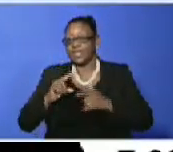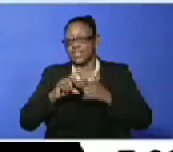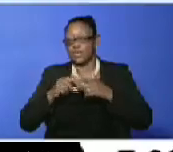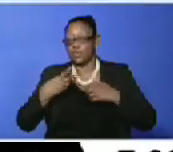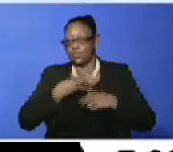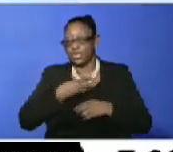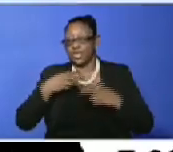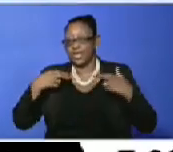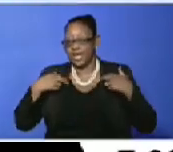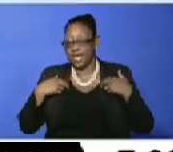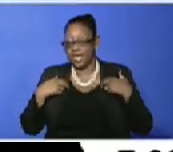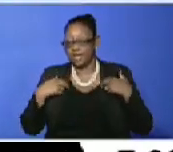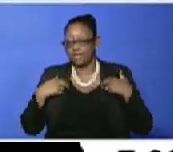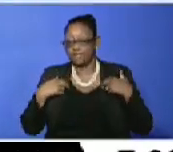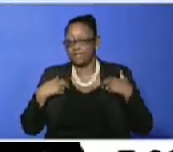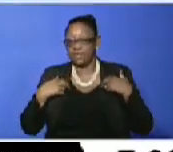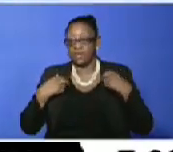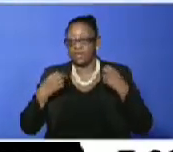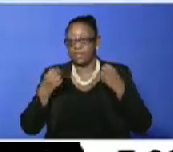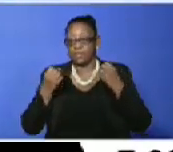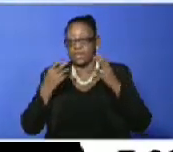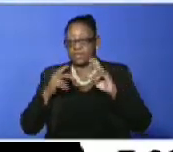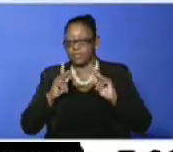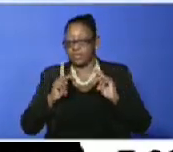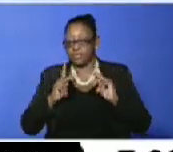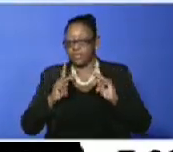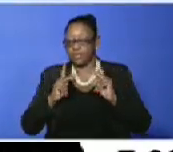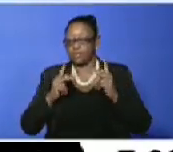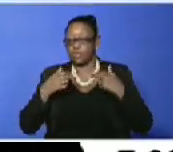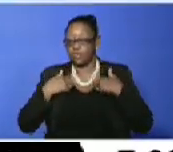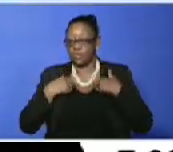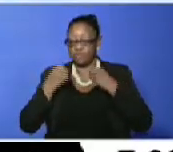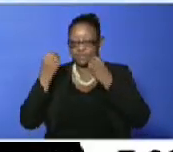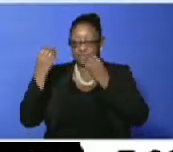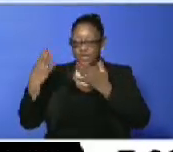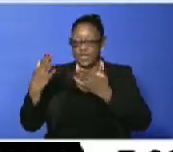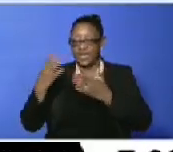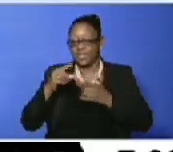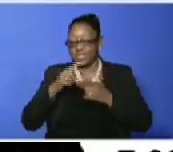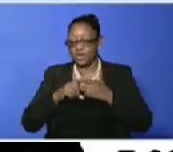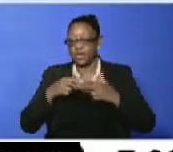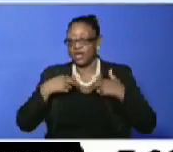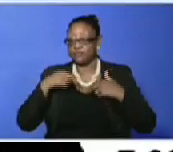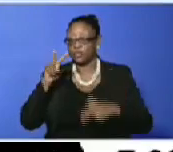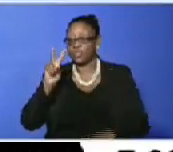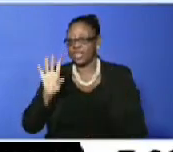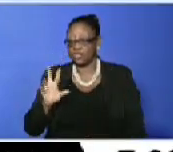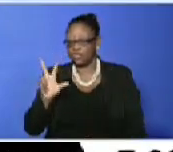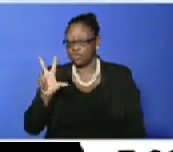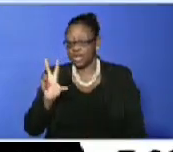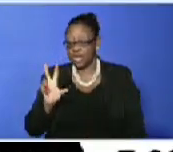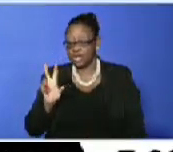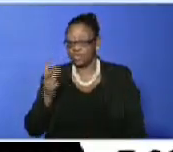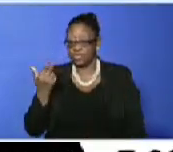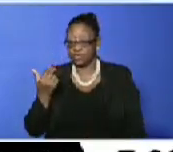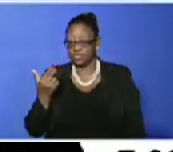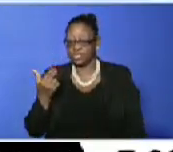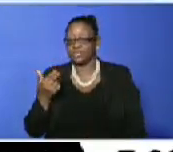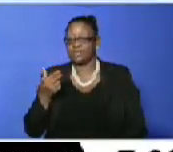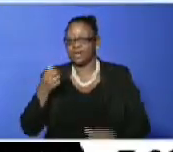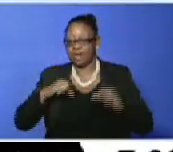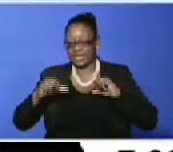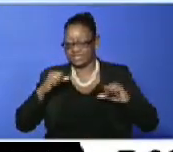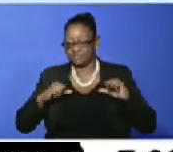of 6,352 confirmed COVID-19 infections, and of that number, 2,313 are